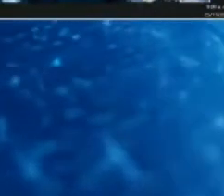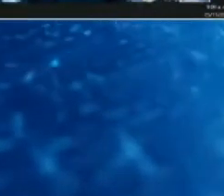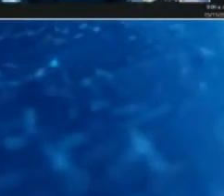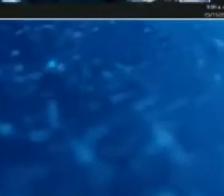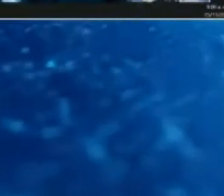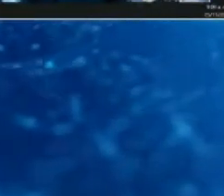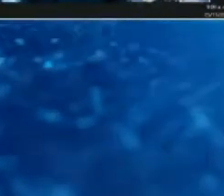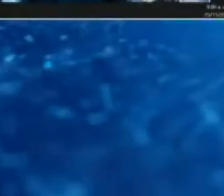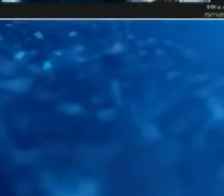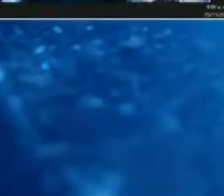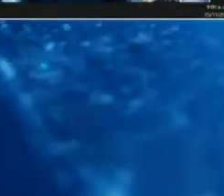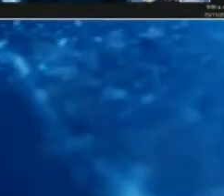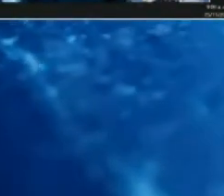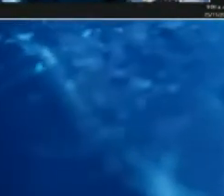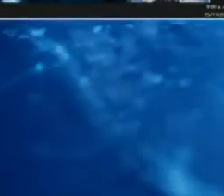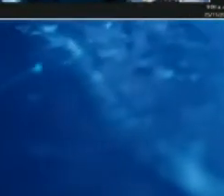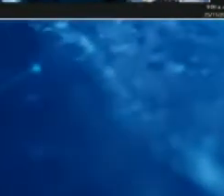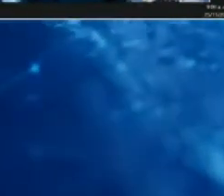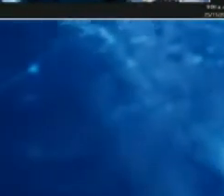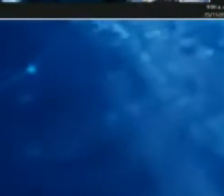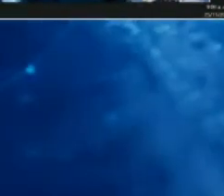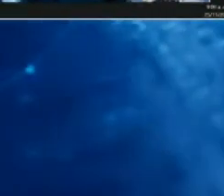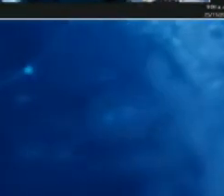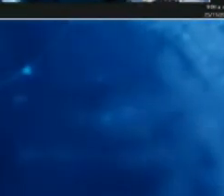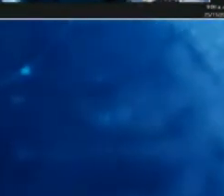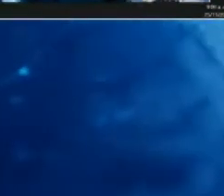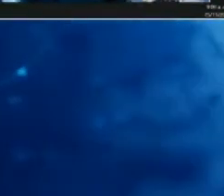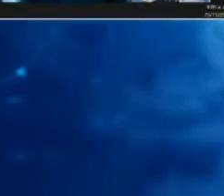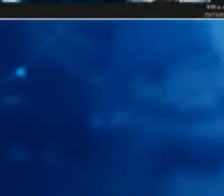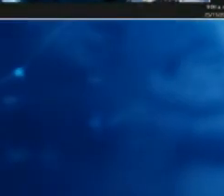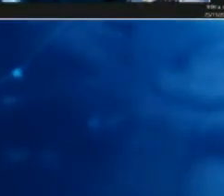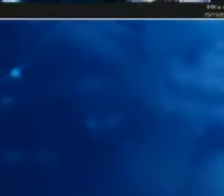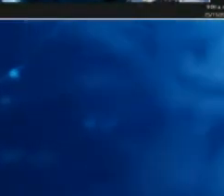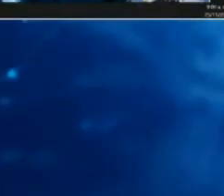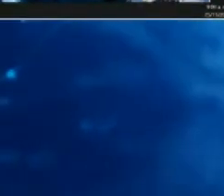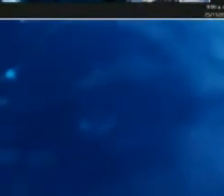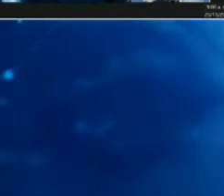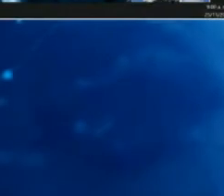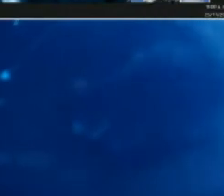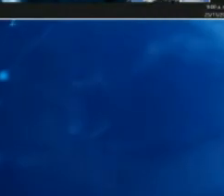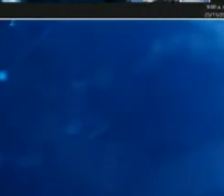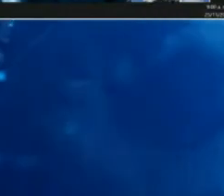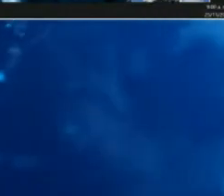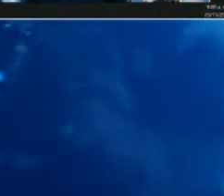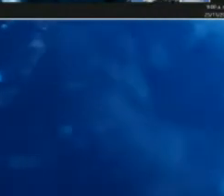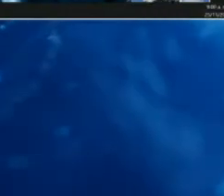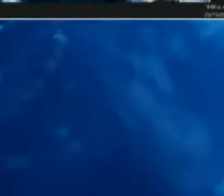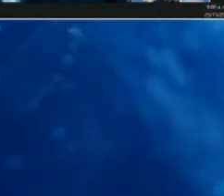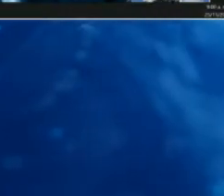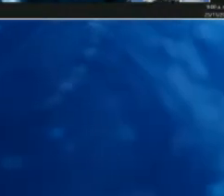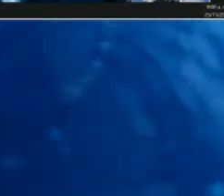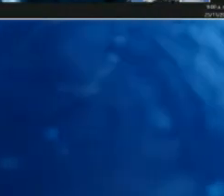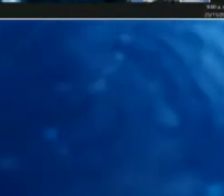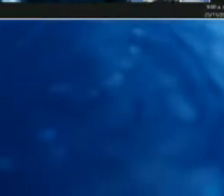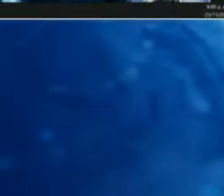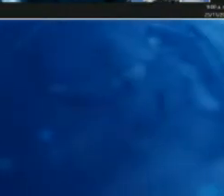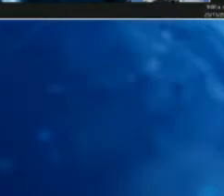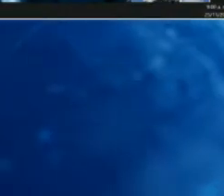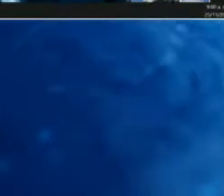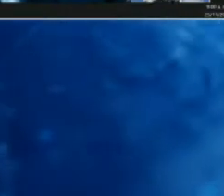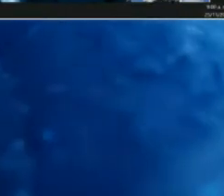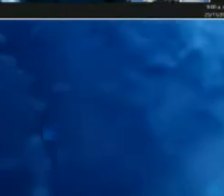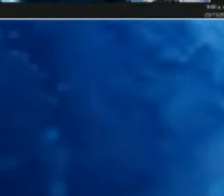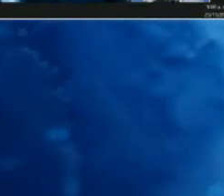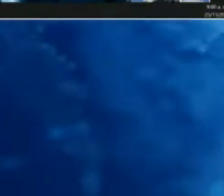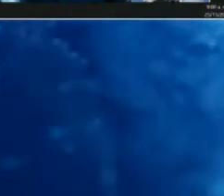de Telecomunicaciones. Mr. León, for the telecommunication in May in Uruguay, he has graduated in electrical engineer